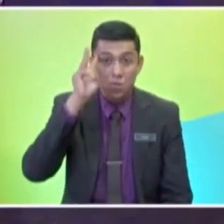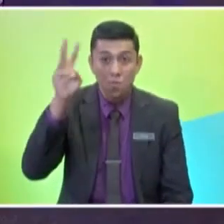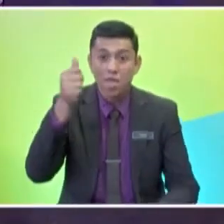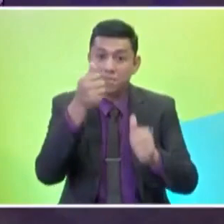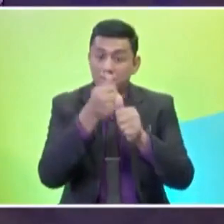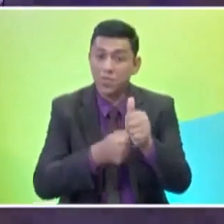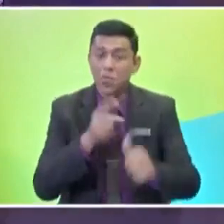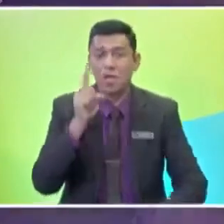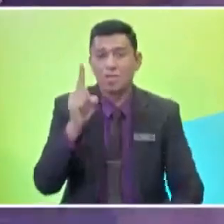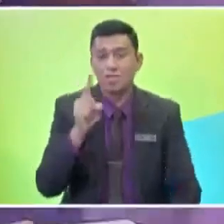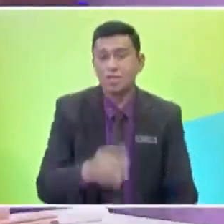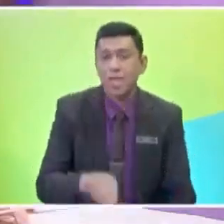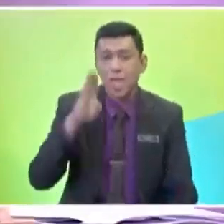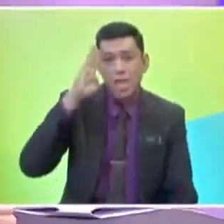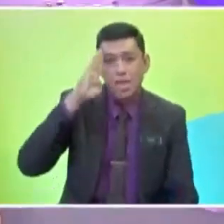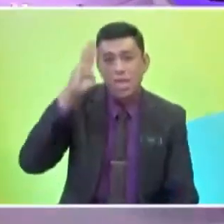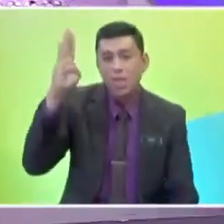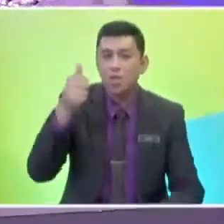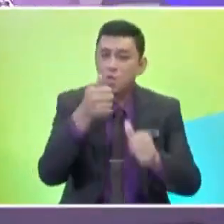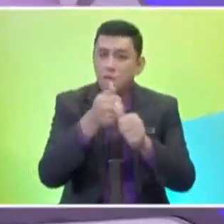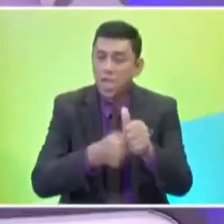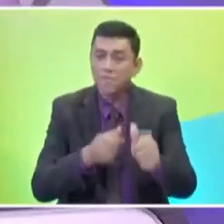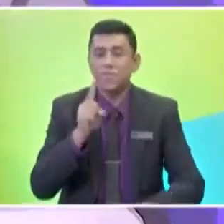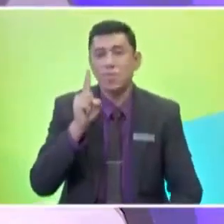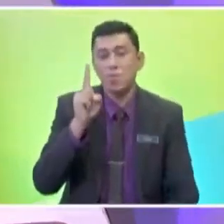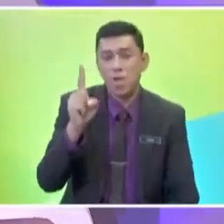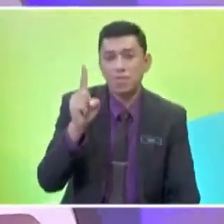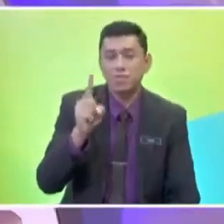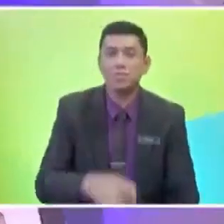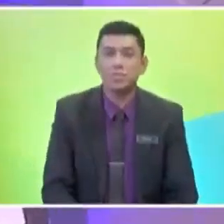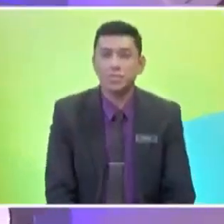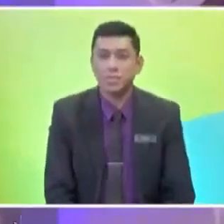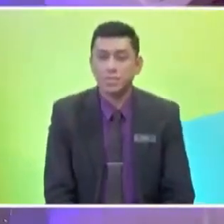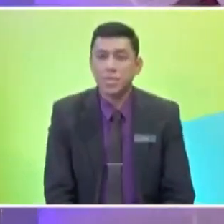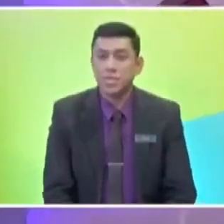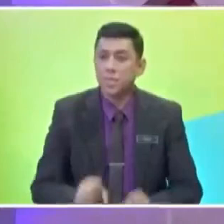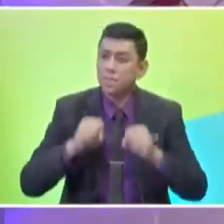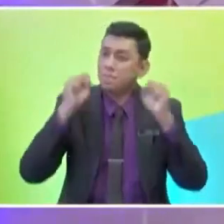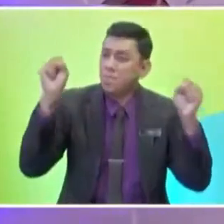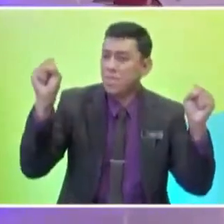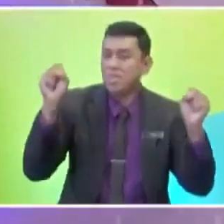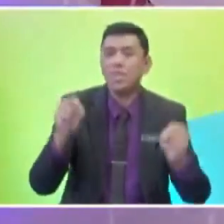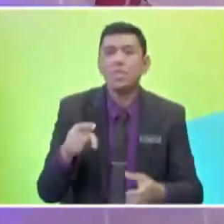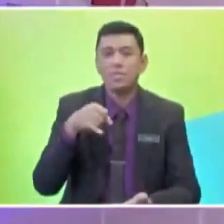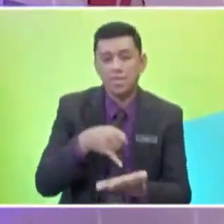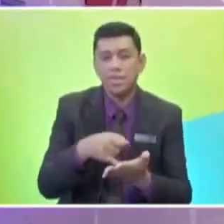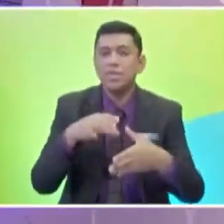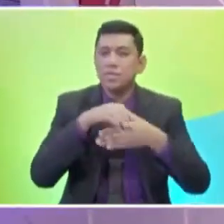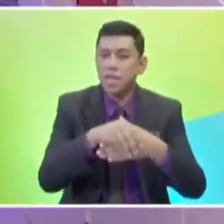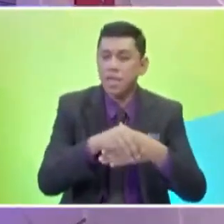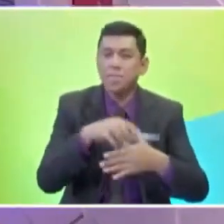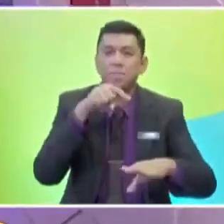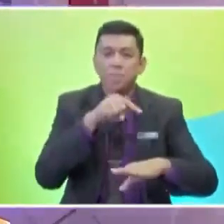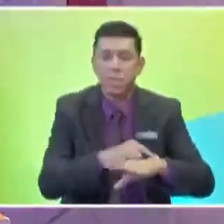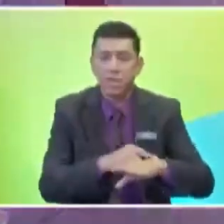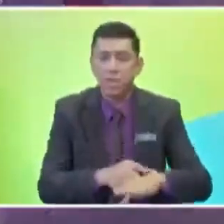Hello everyone, hello everyone. Yippee, it's English